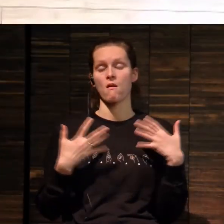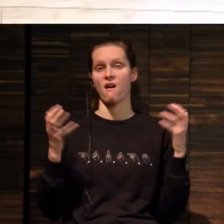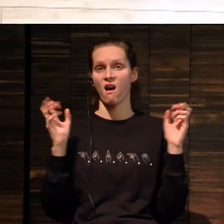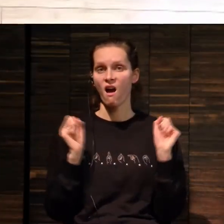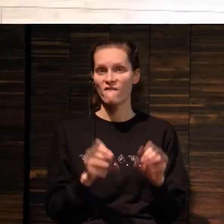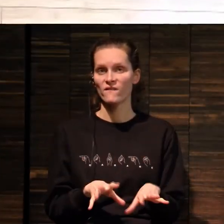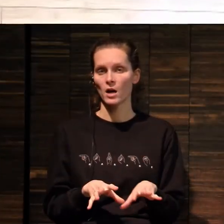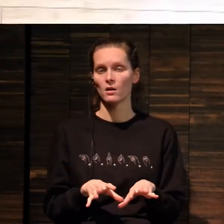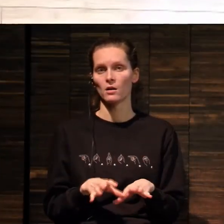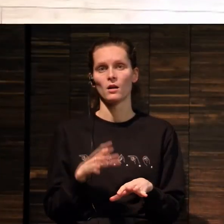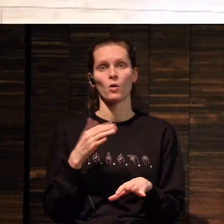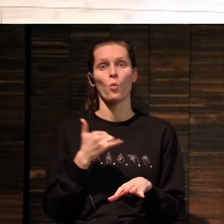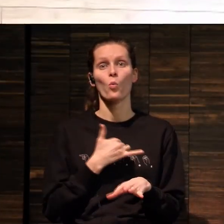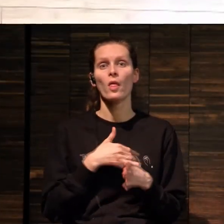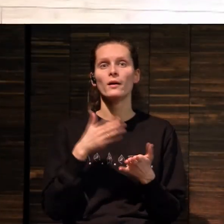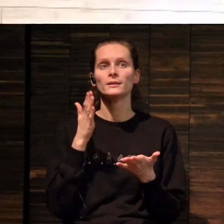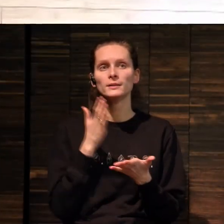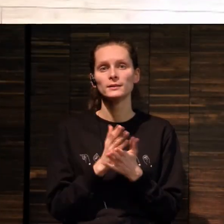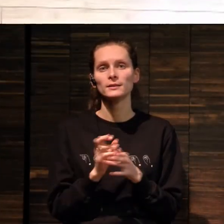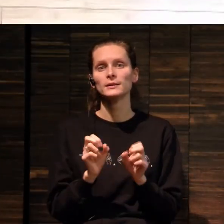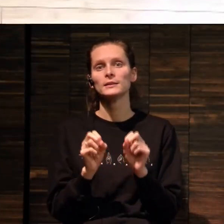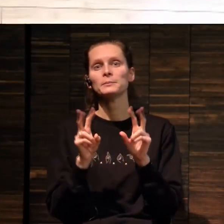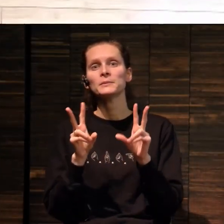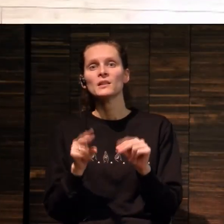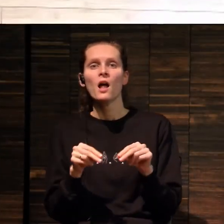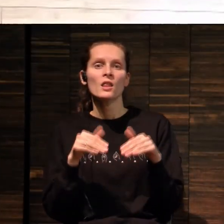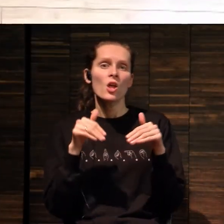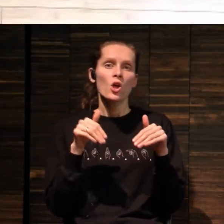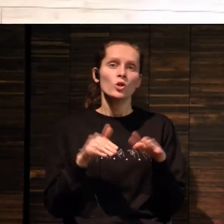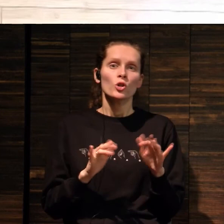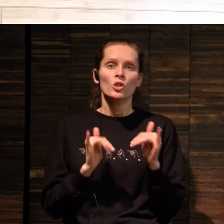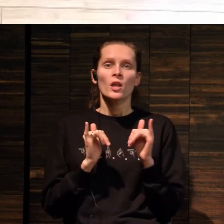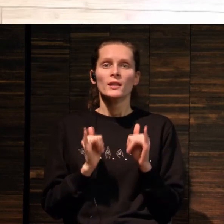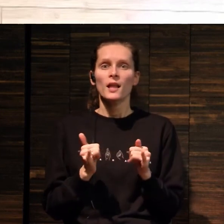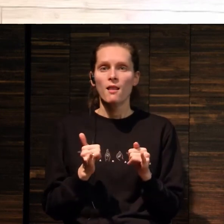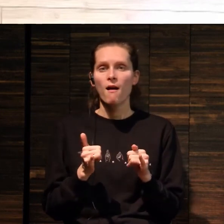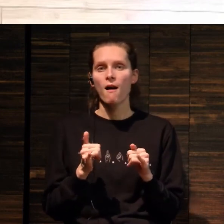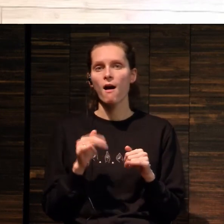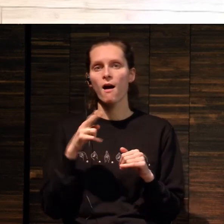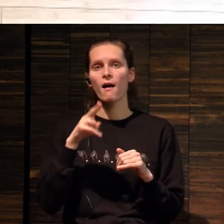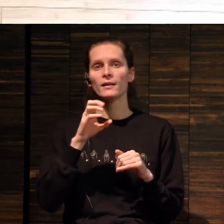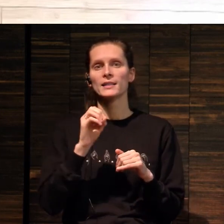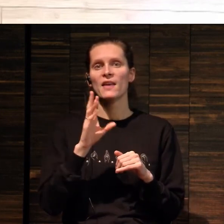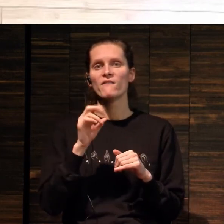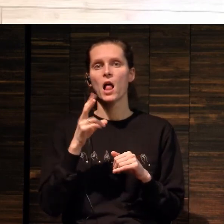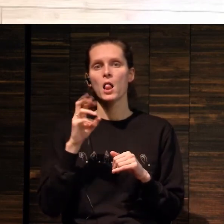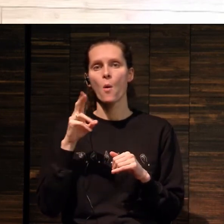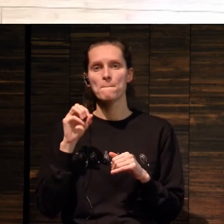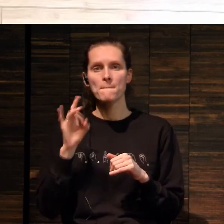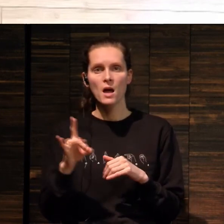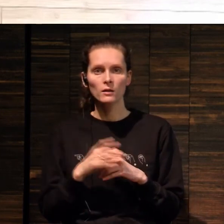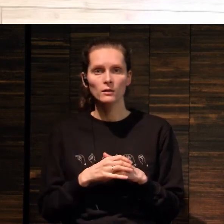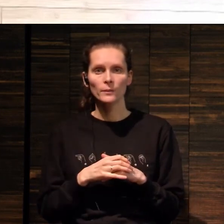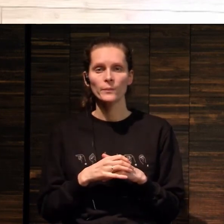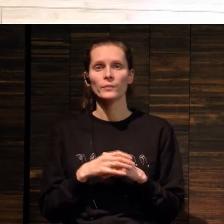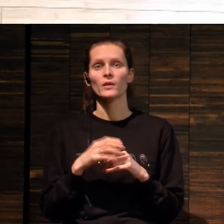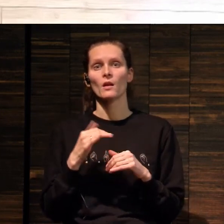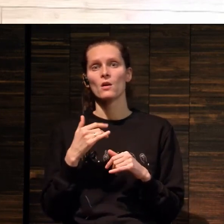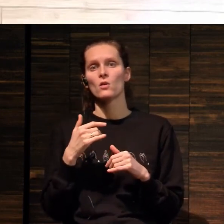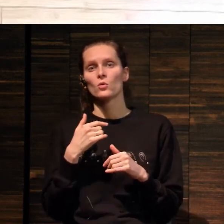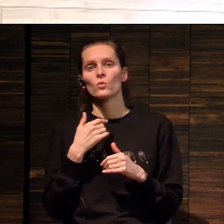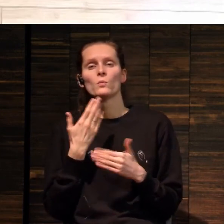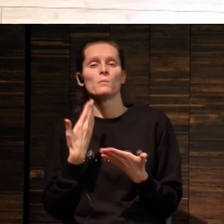a scanning and monitoring solution, and it pinpoints all of the violations on a site so that they can go in and sort